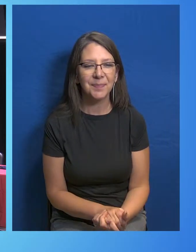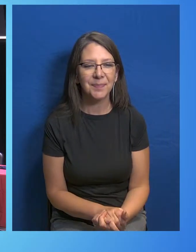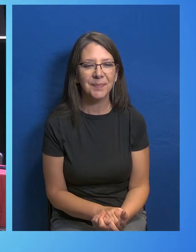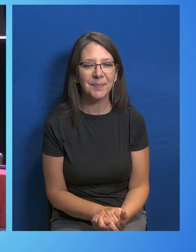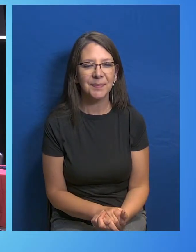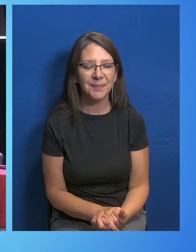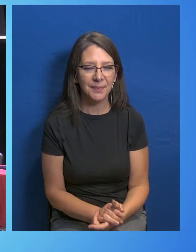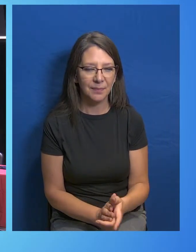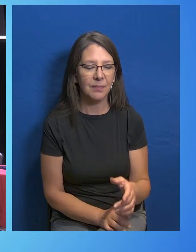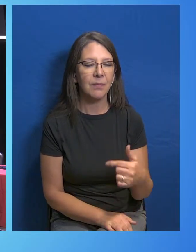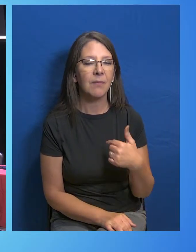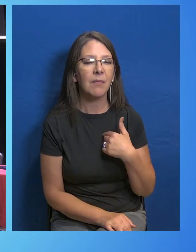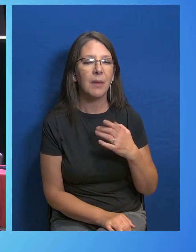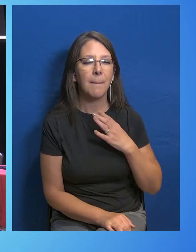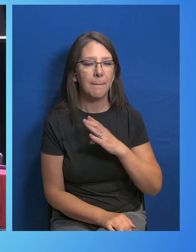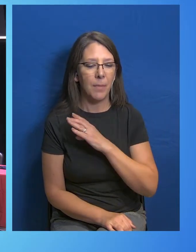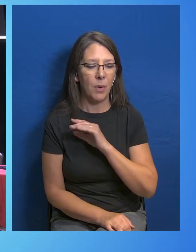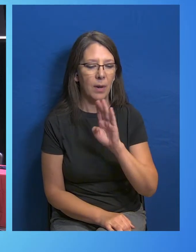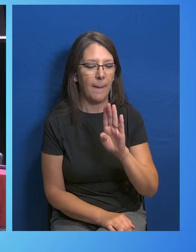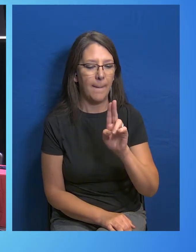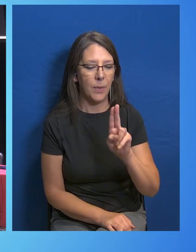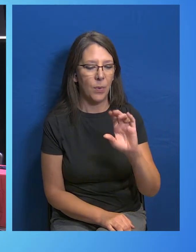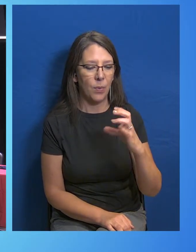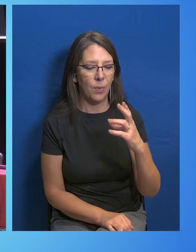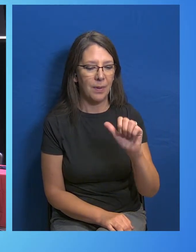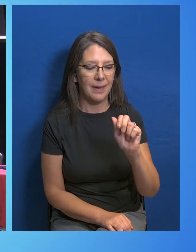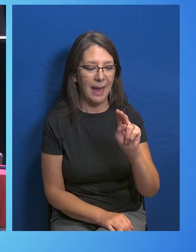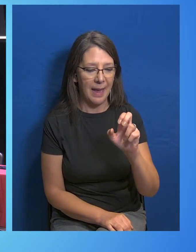This is Board Member Buchanan. I will accept the nomination.